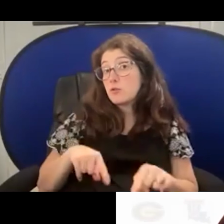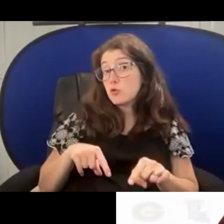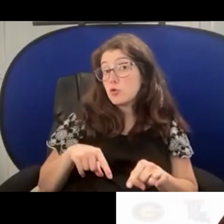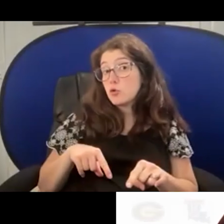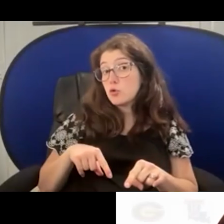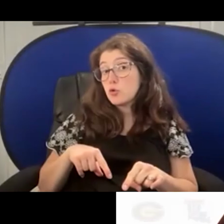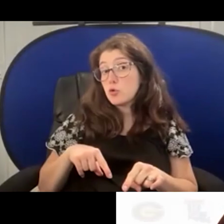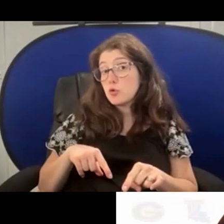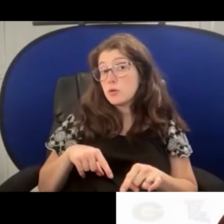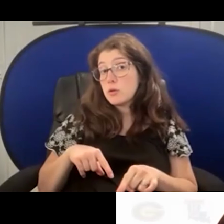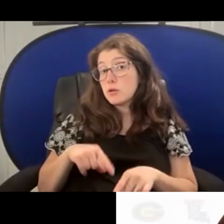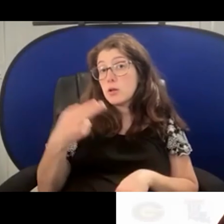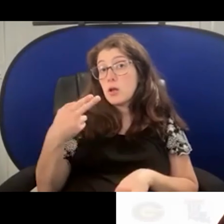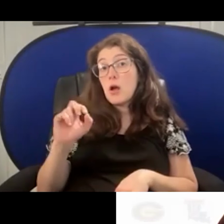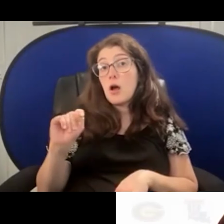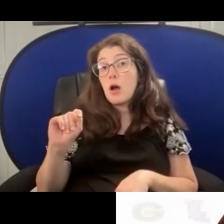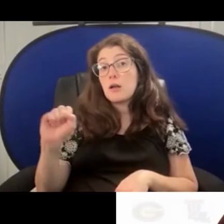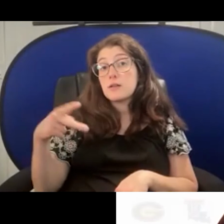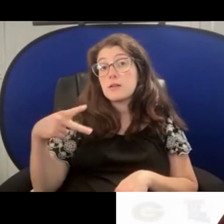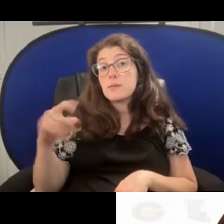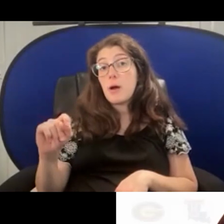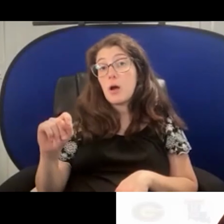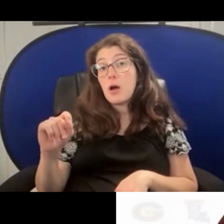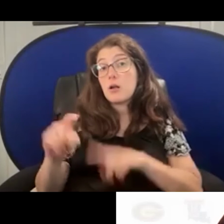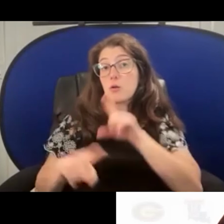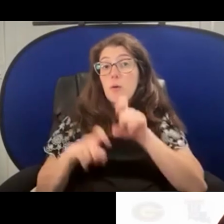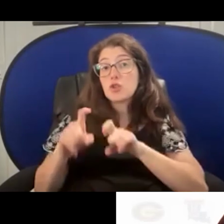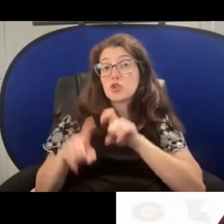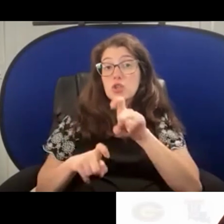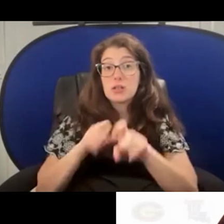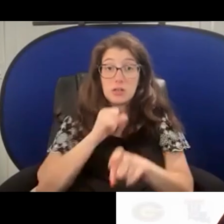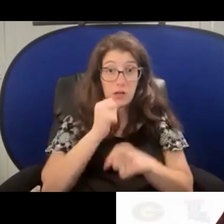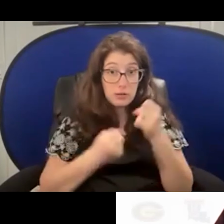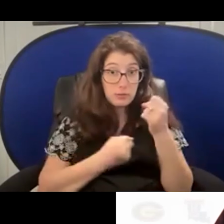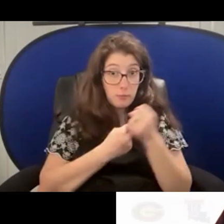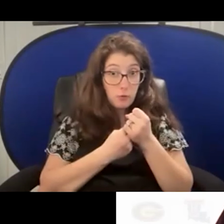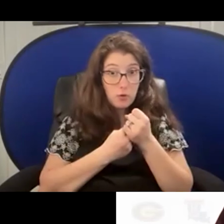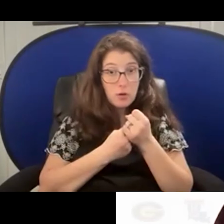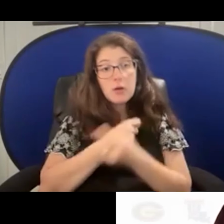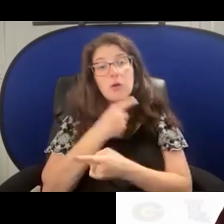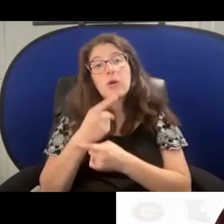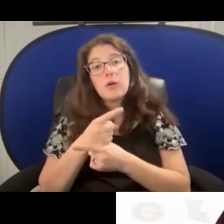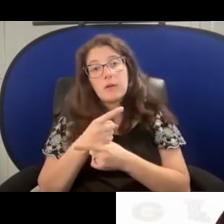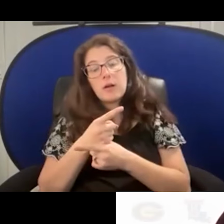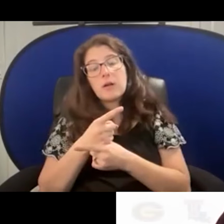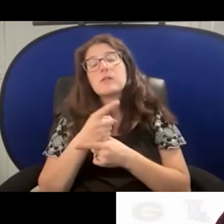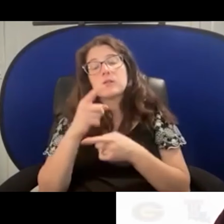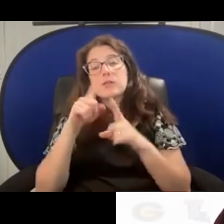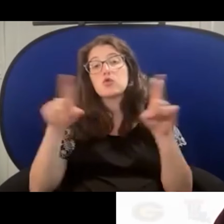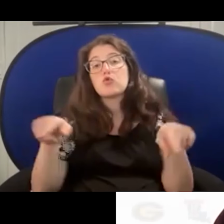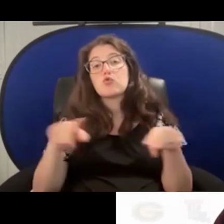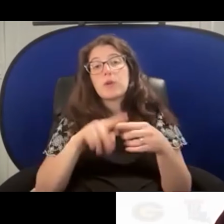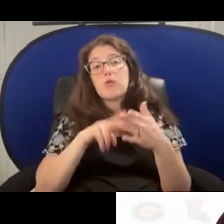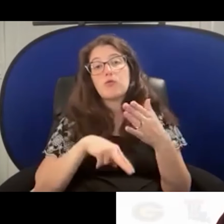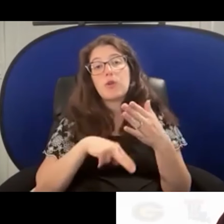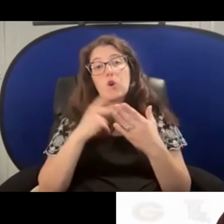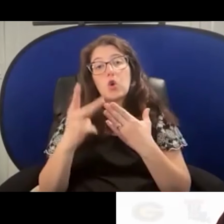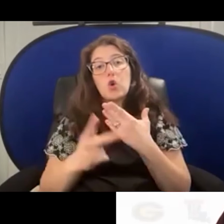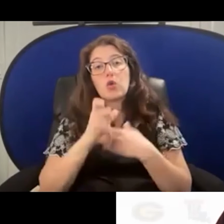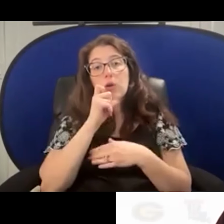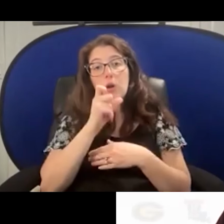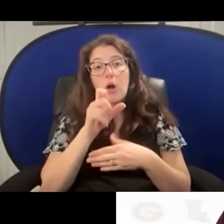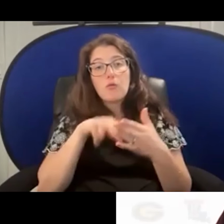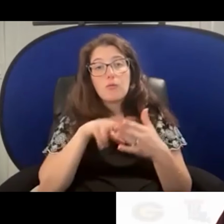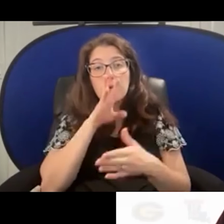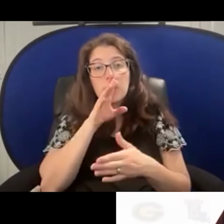about hotspot questions not being supported. That is correct. A screen reader will not read through them correctly, but they can't